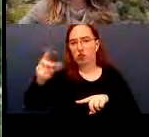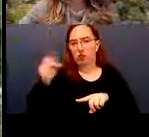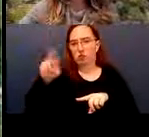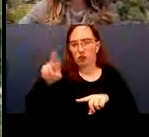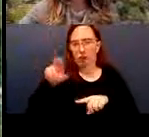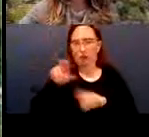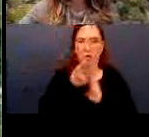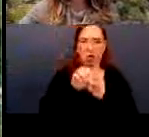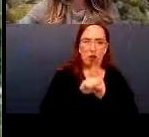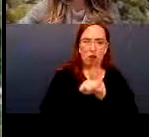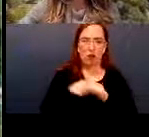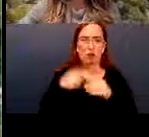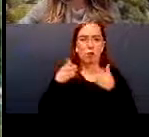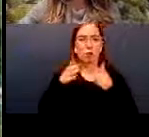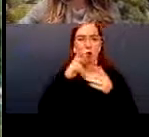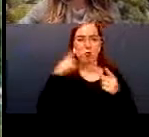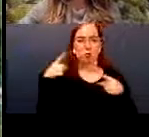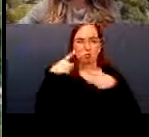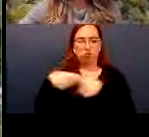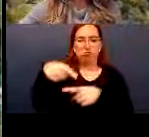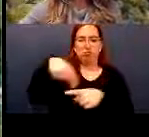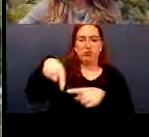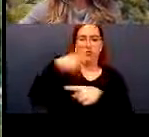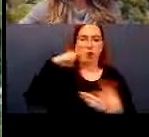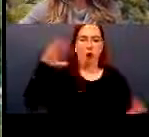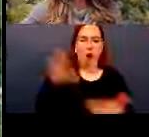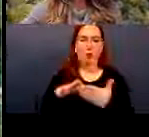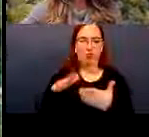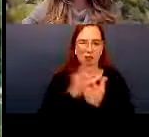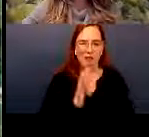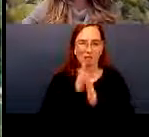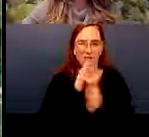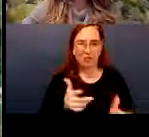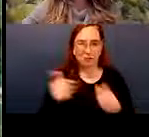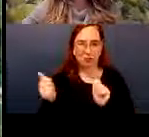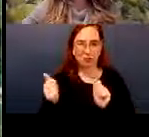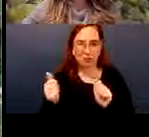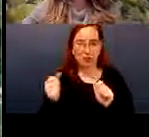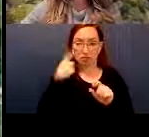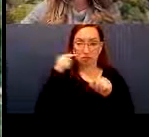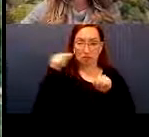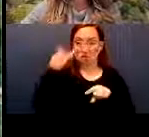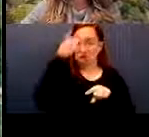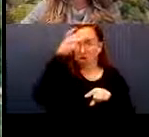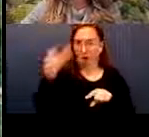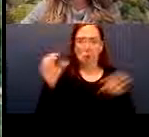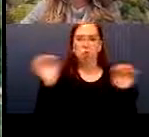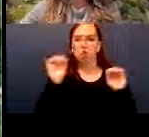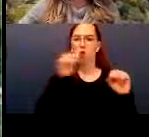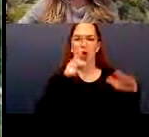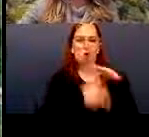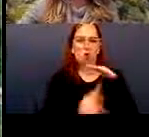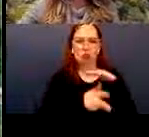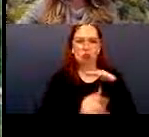traffic down. And in this concept, we do not have any parking garages, but rather